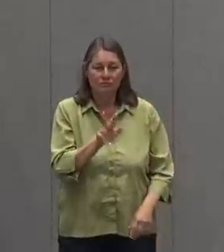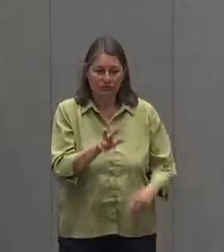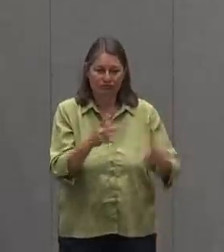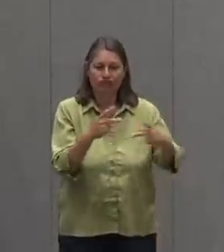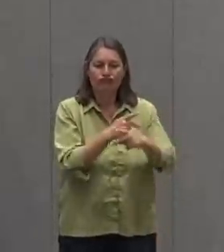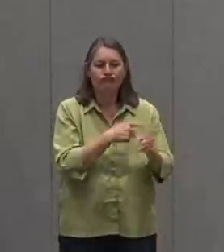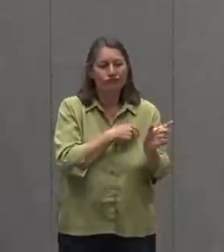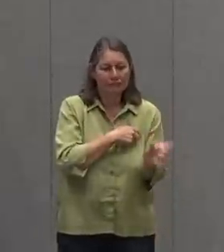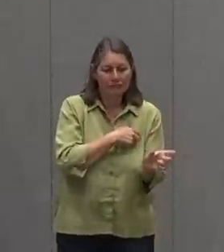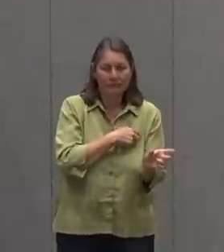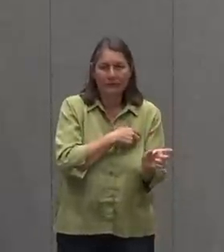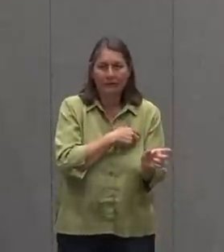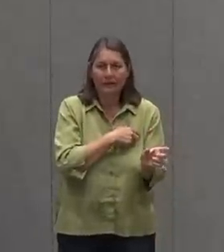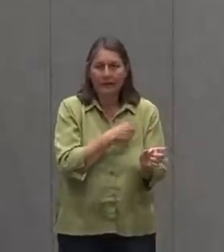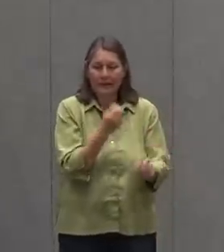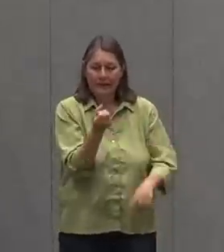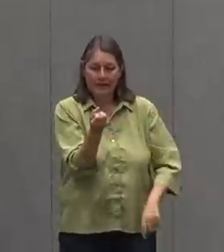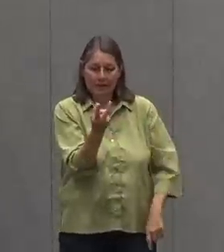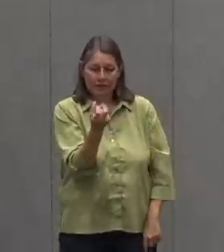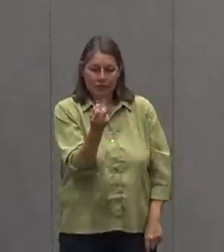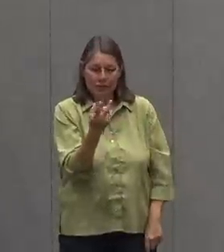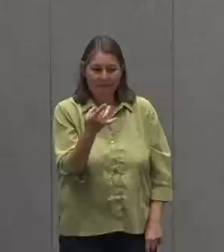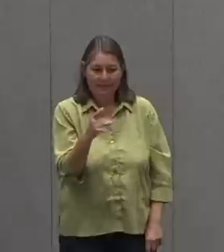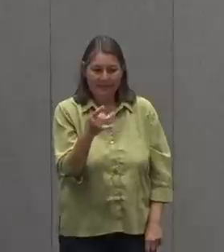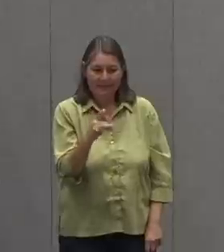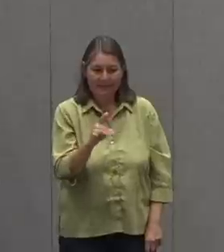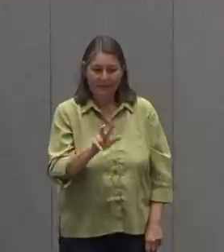What are the 12, 18, and 30?